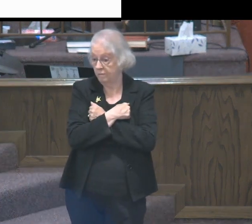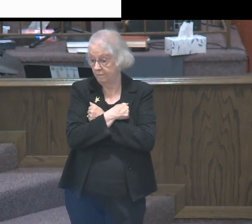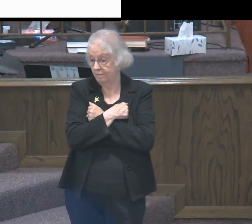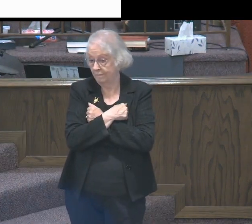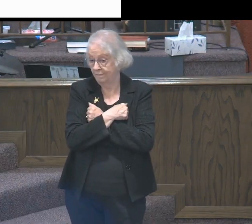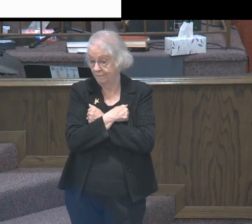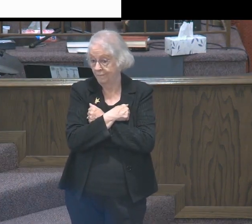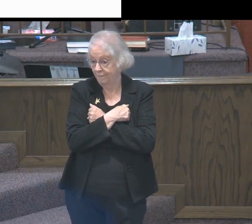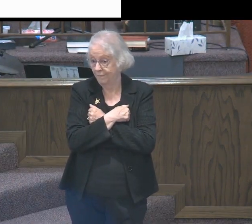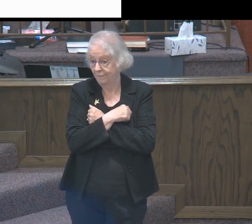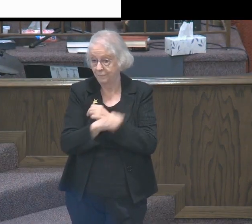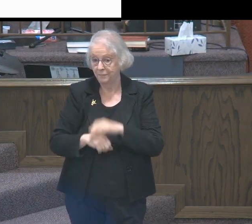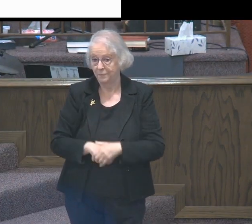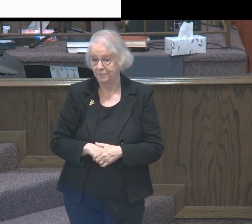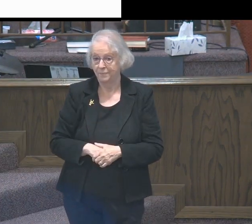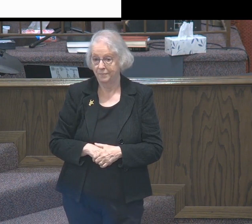enforced it.